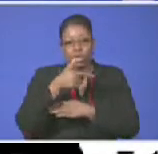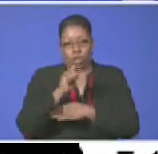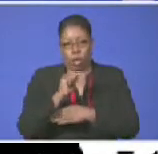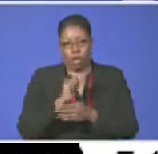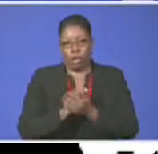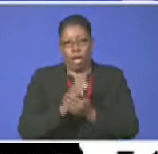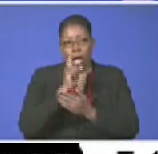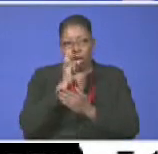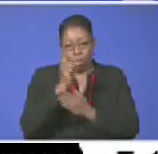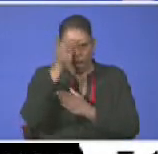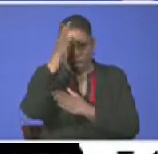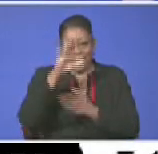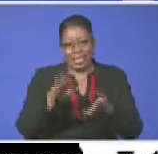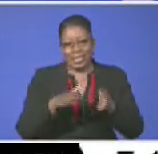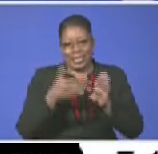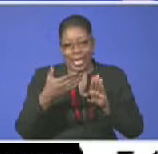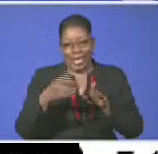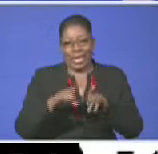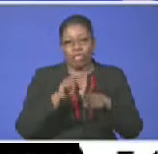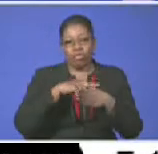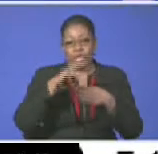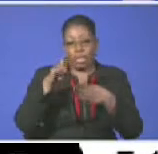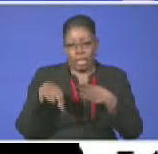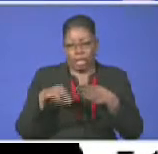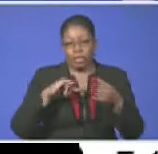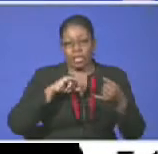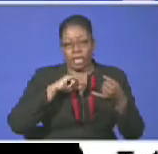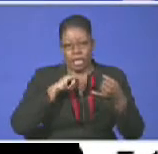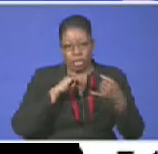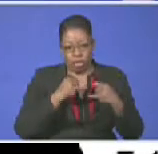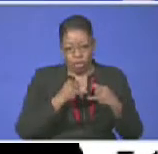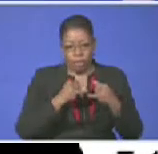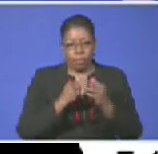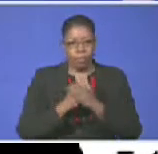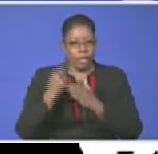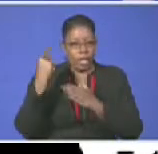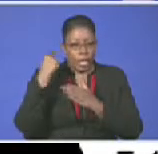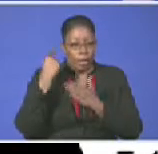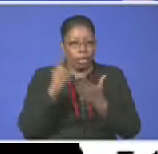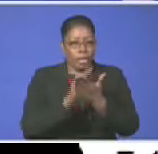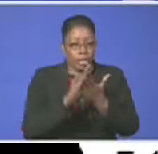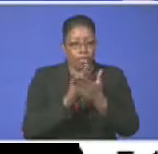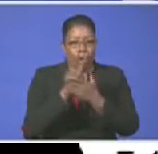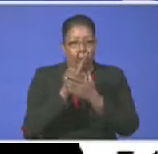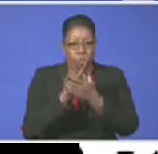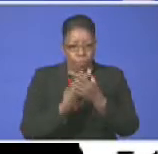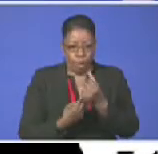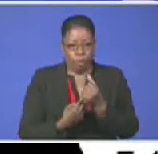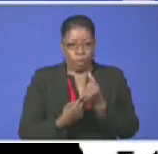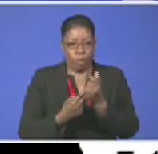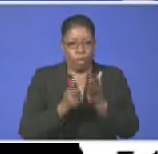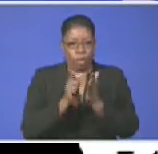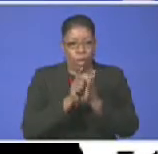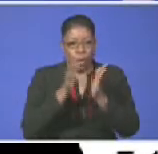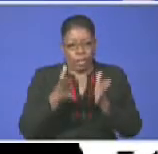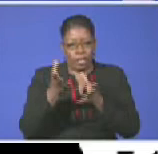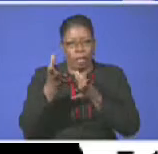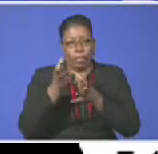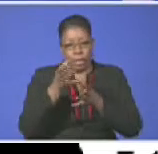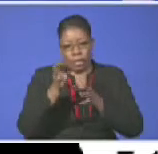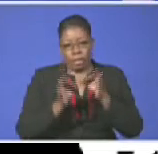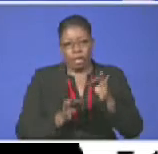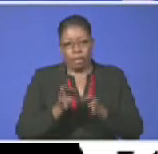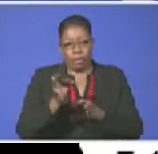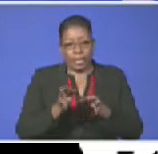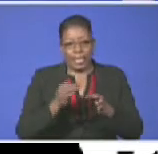Victron Burrows, later died as a result of his injury. After hearing arguments from both sides during the hearing, the Court of Appeal ruled